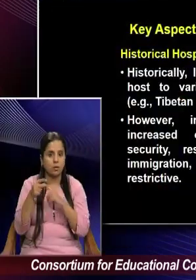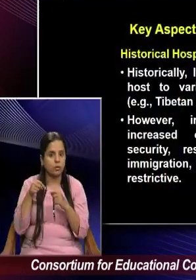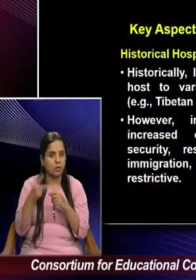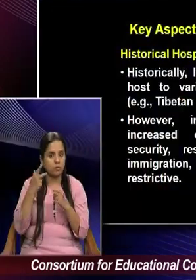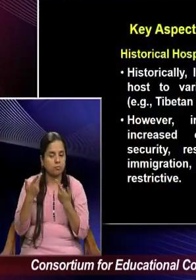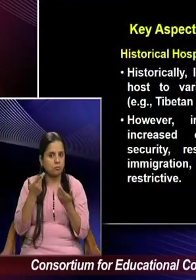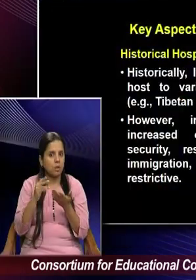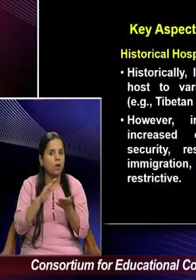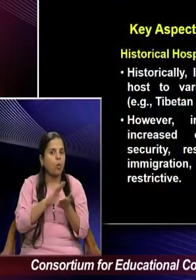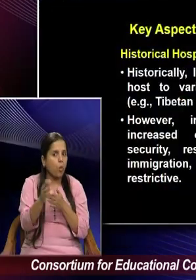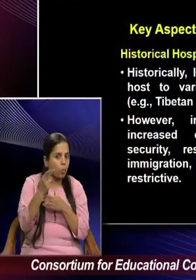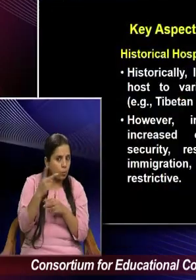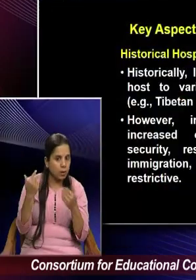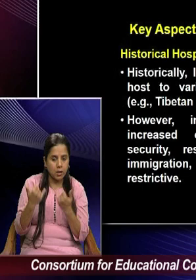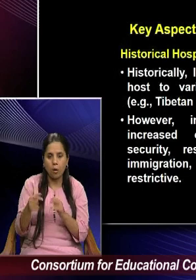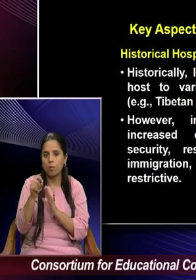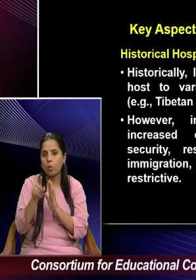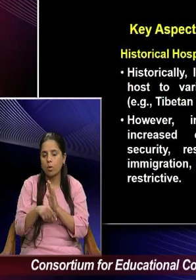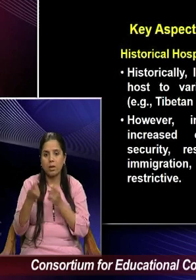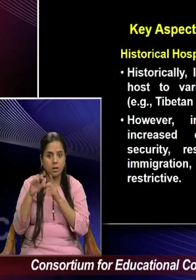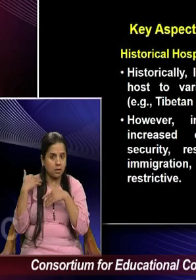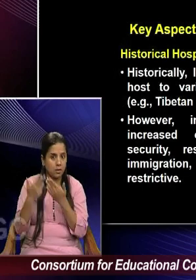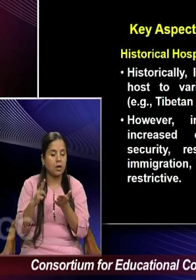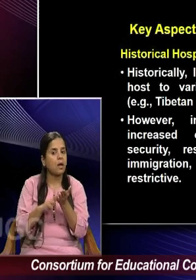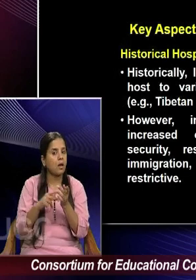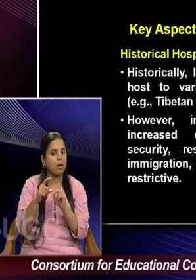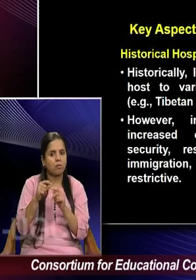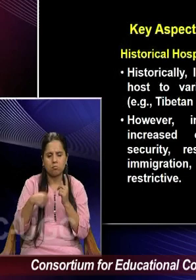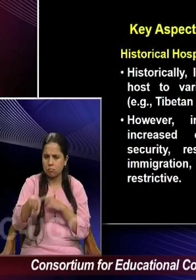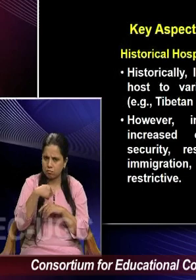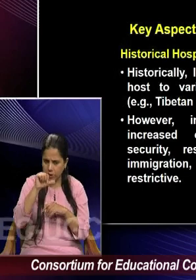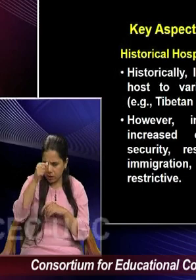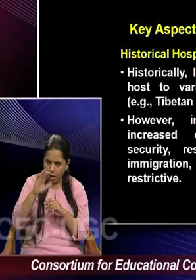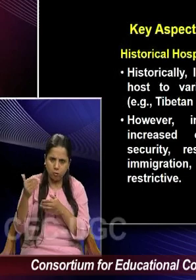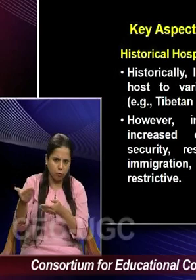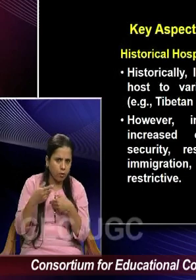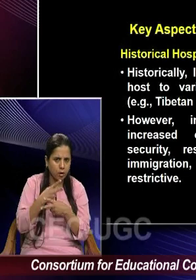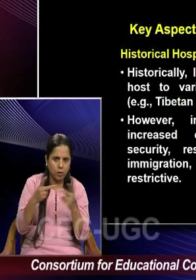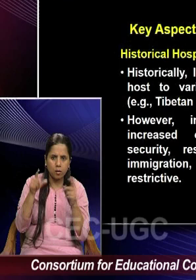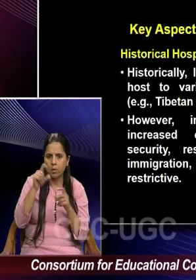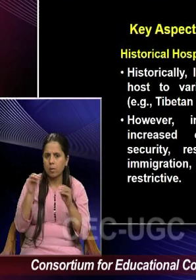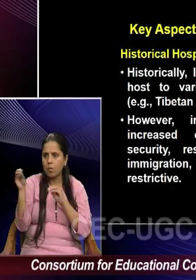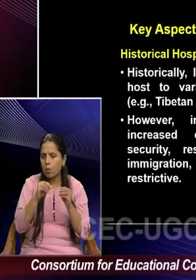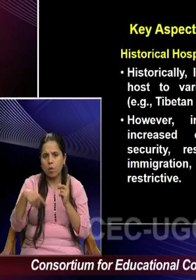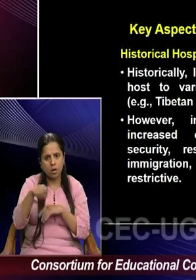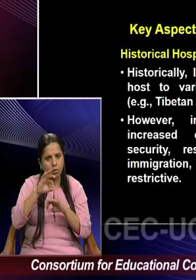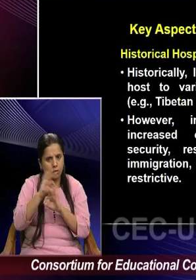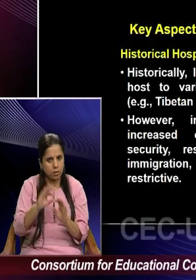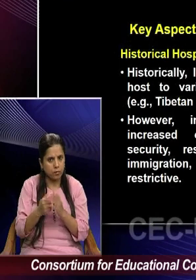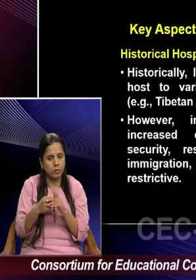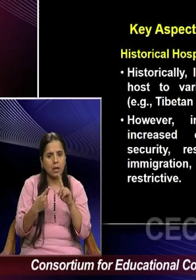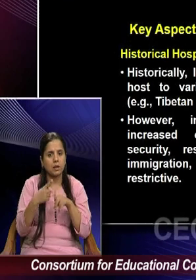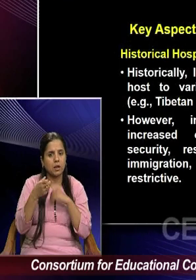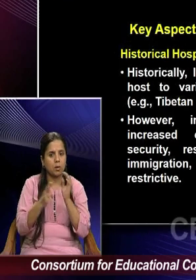hospitality versus current policy. Historically, India has been a welcoming host to various displaced population like